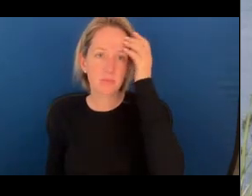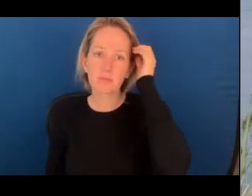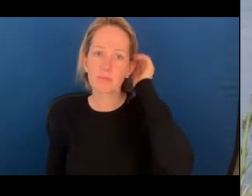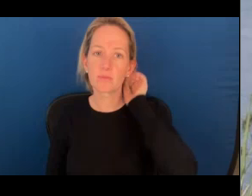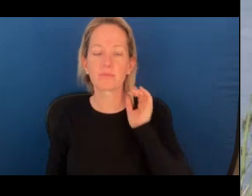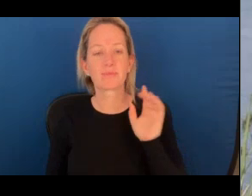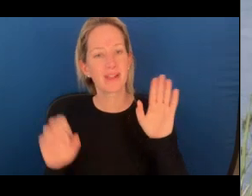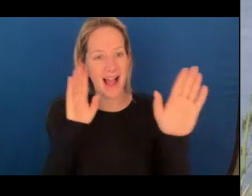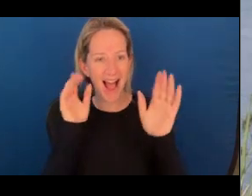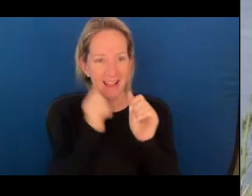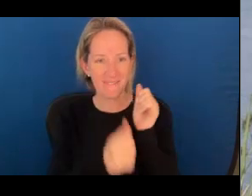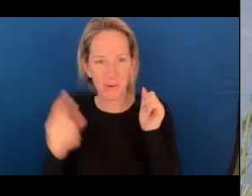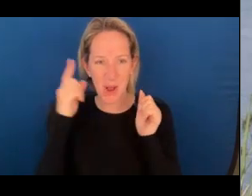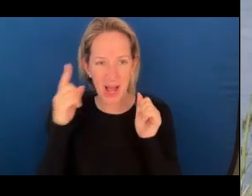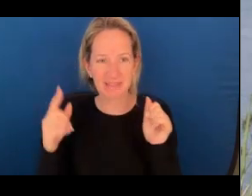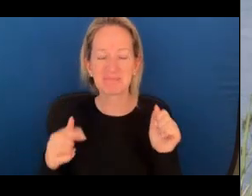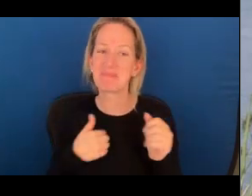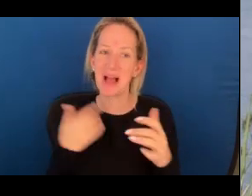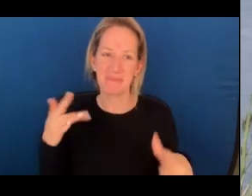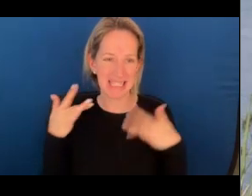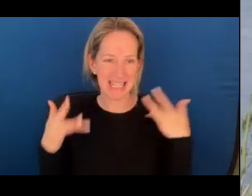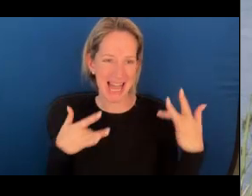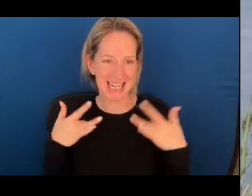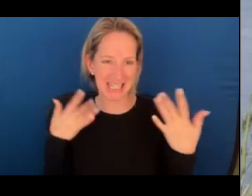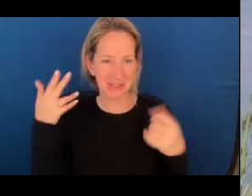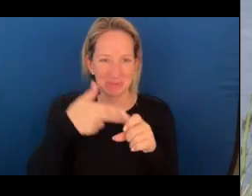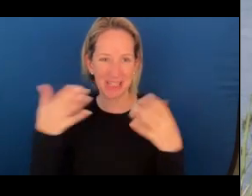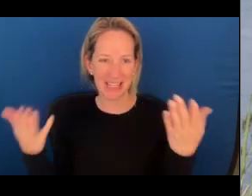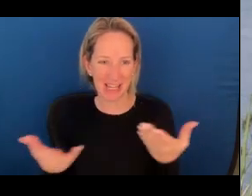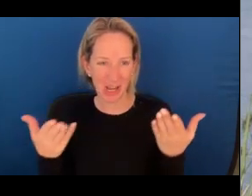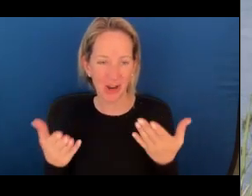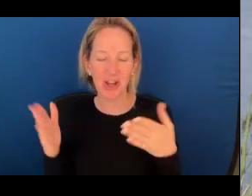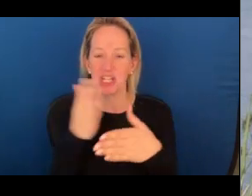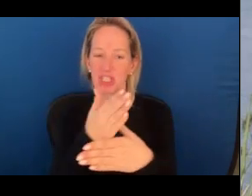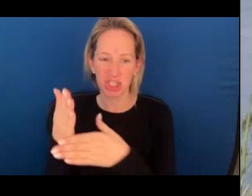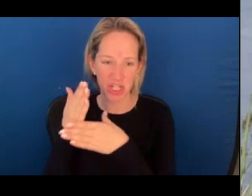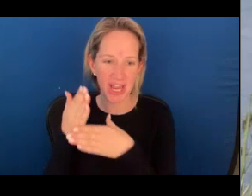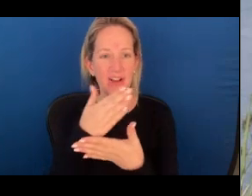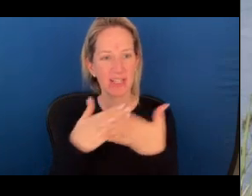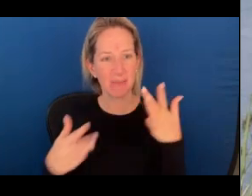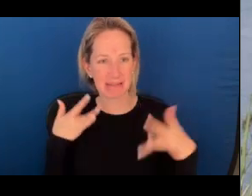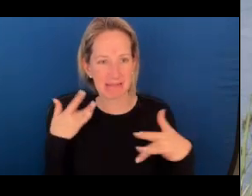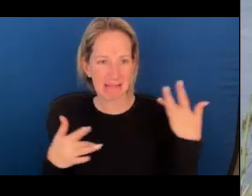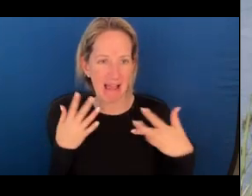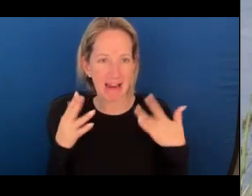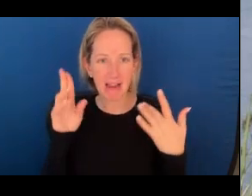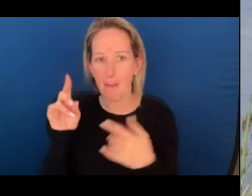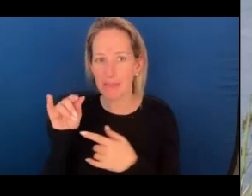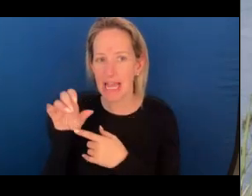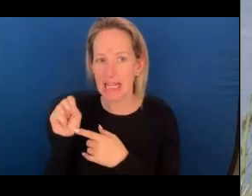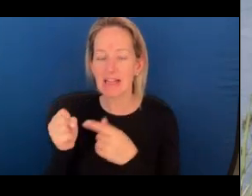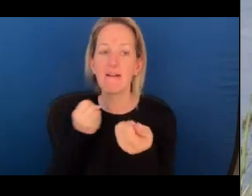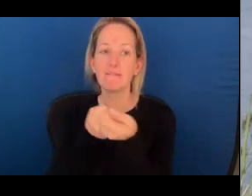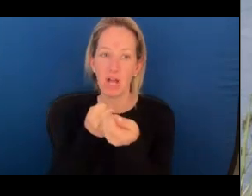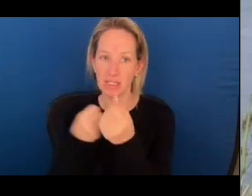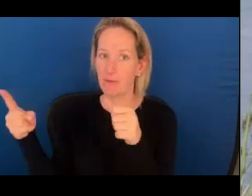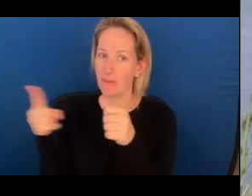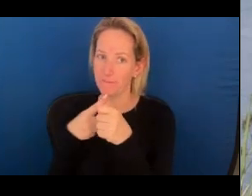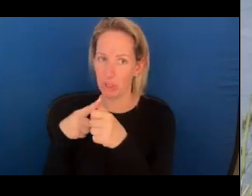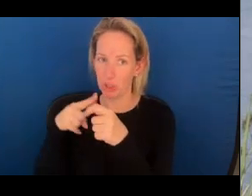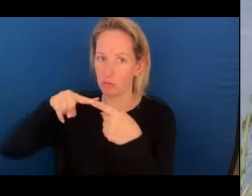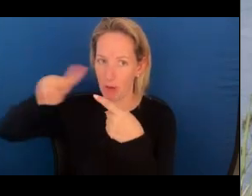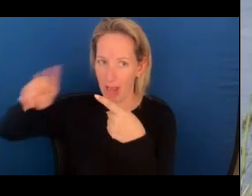Hi everyone, I am excited to be here and to share with you all some exciting updates. We were funded through the first round, so we've been working